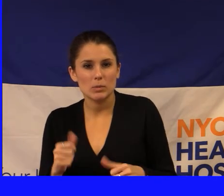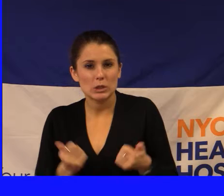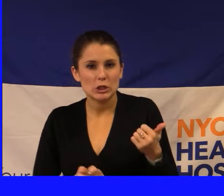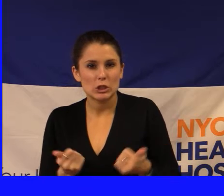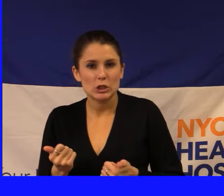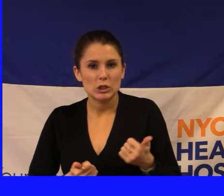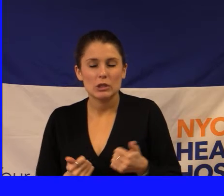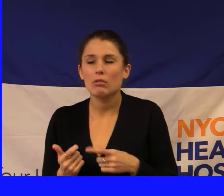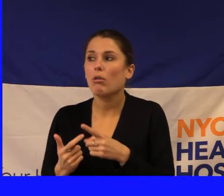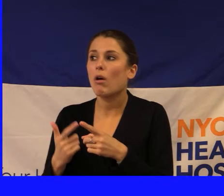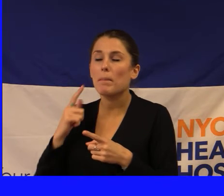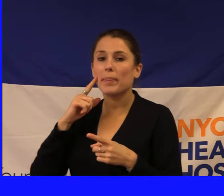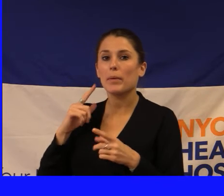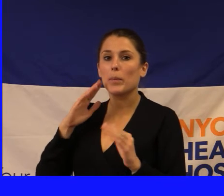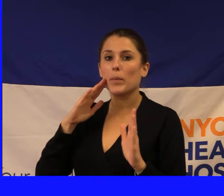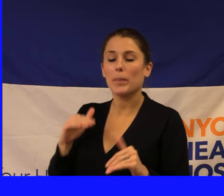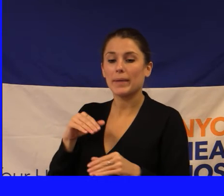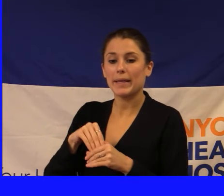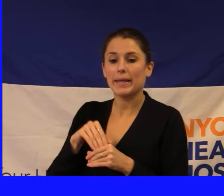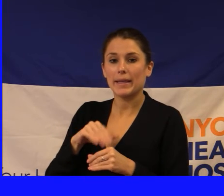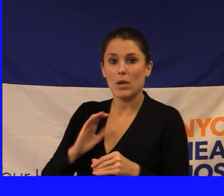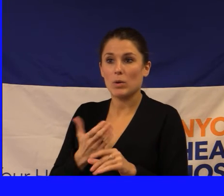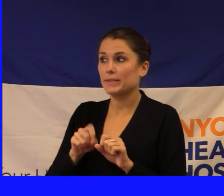hopefully within our system where we've got